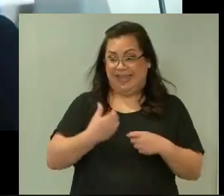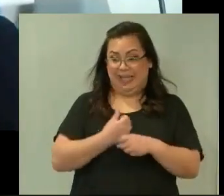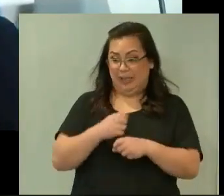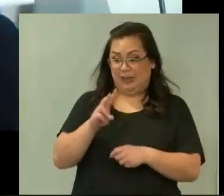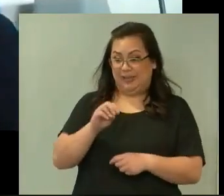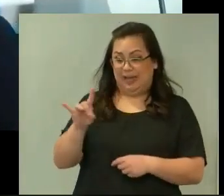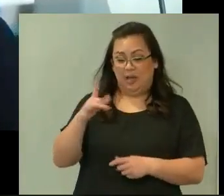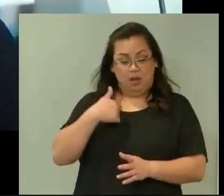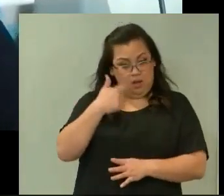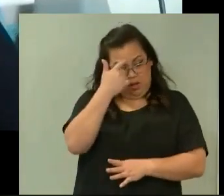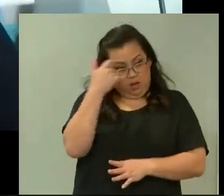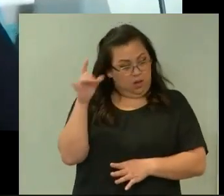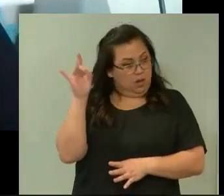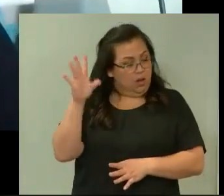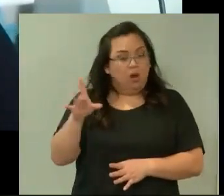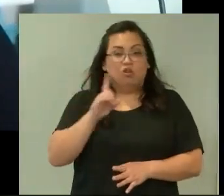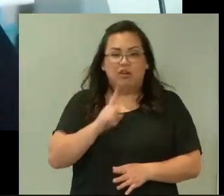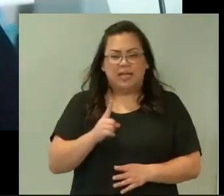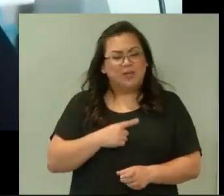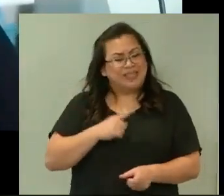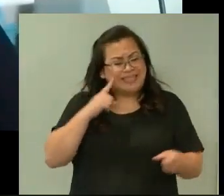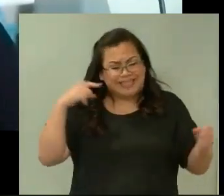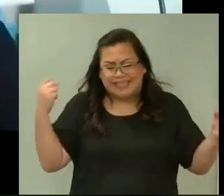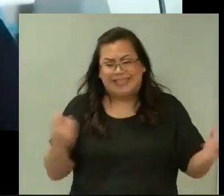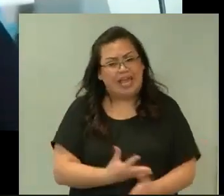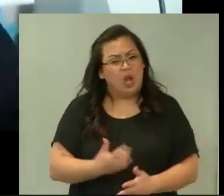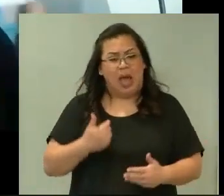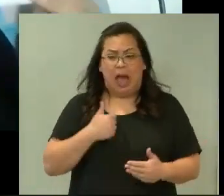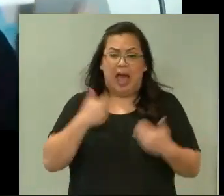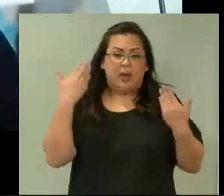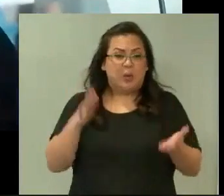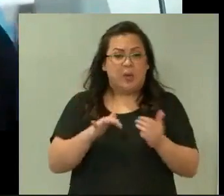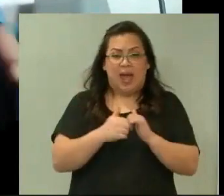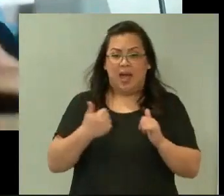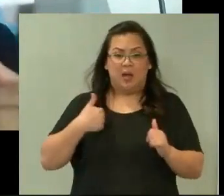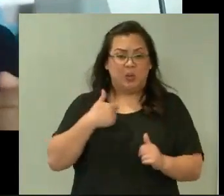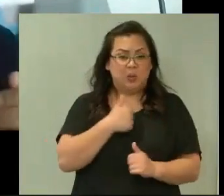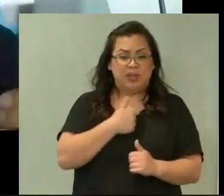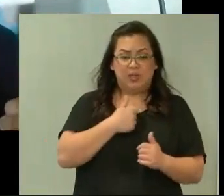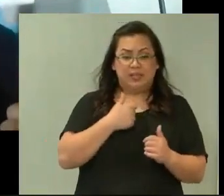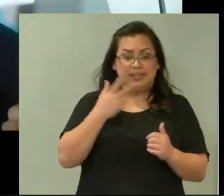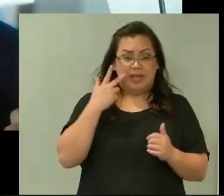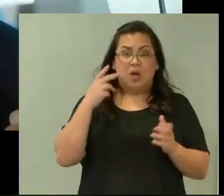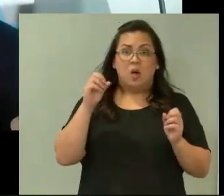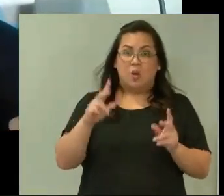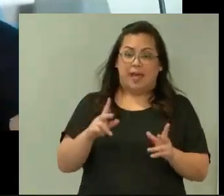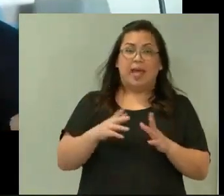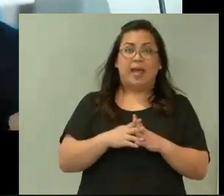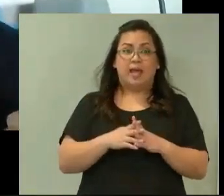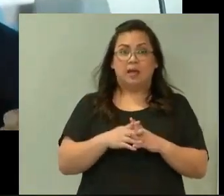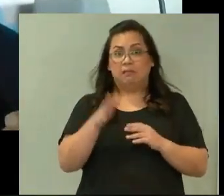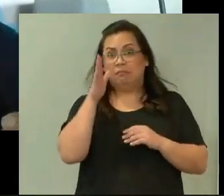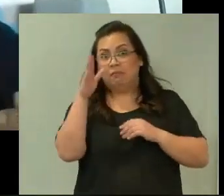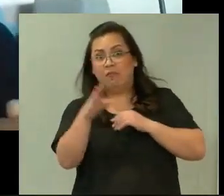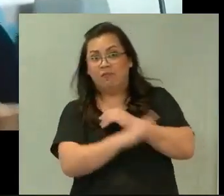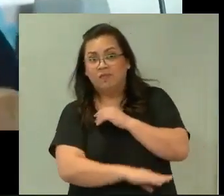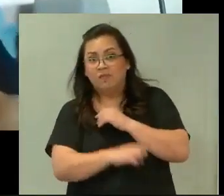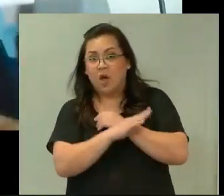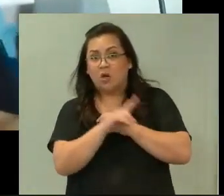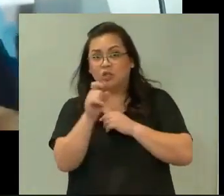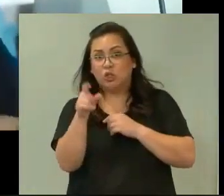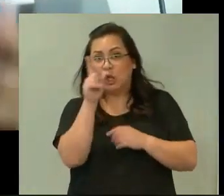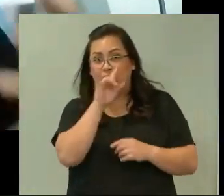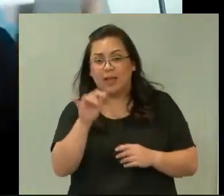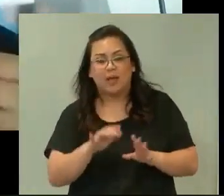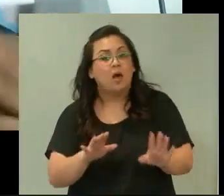It really does. It was a very scary time. I don't know how, we're looking at, okay, come fall, this is what it should look like. But,